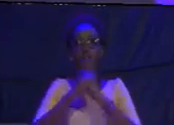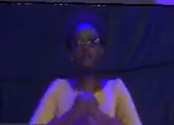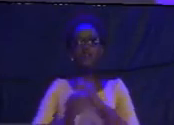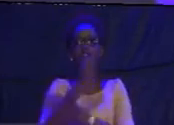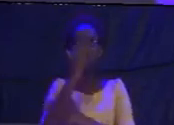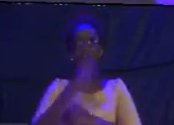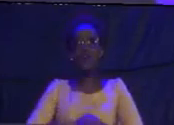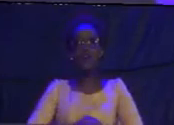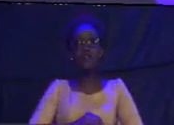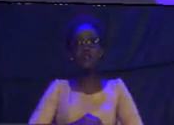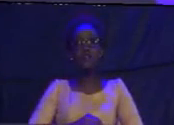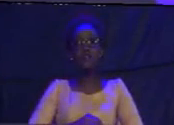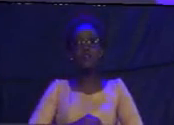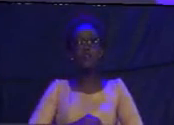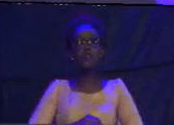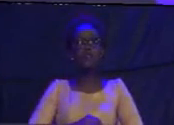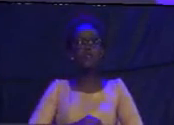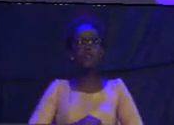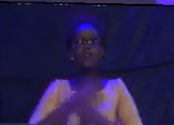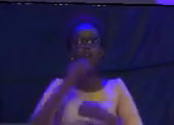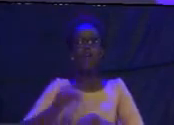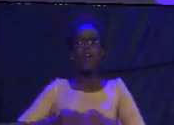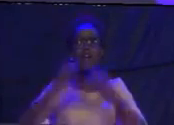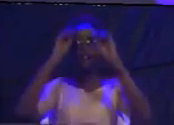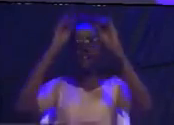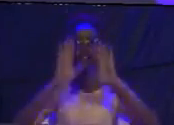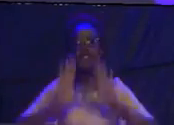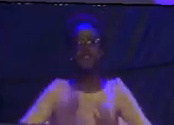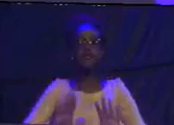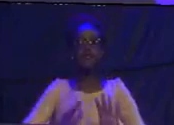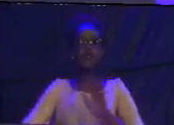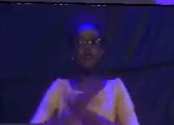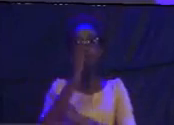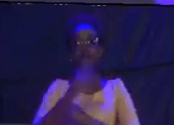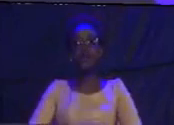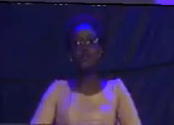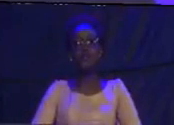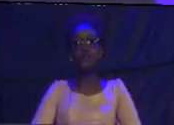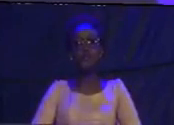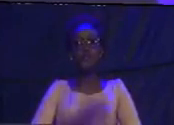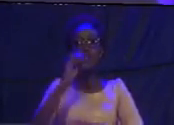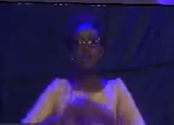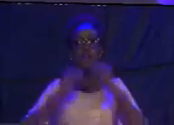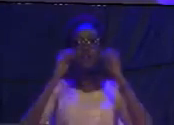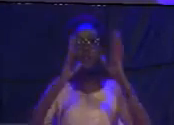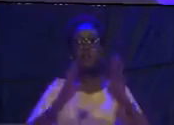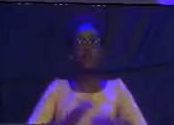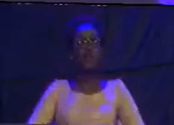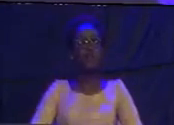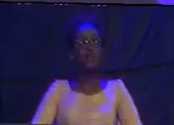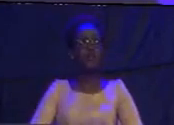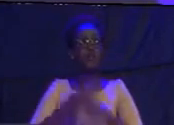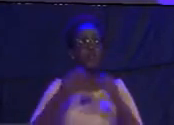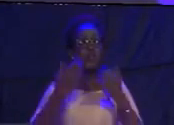God is warm, is giving glory to God. Hallelujah! Hallelujah! And